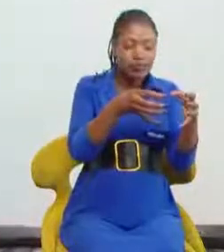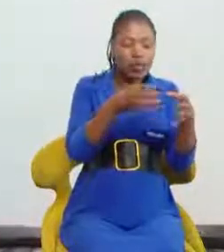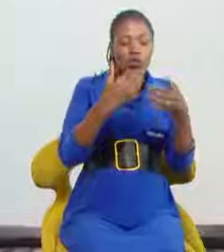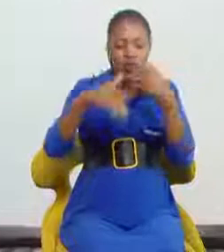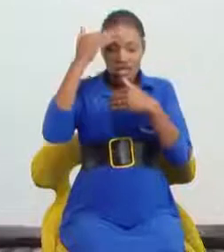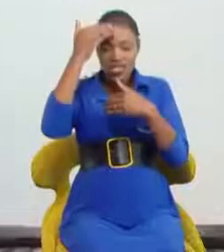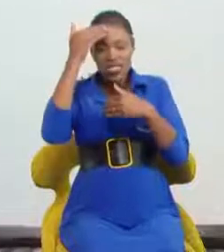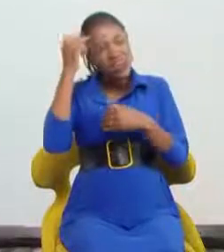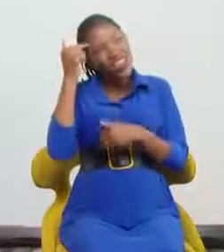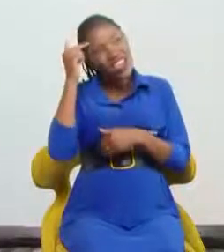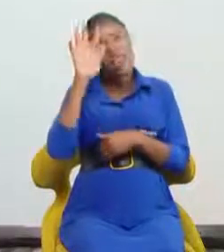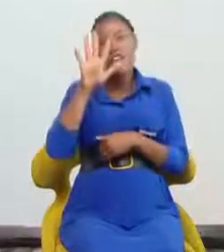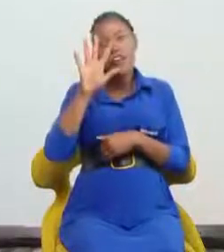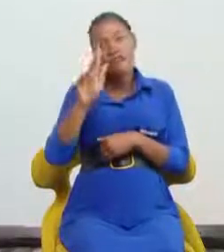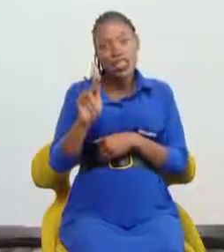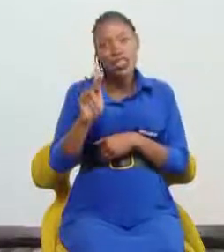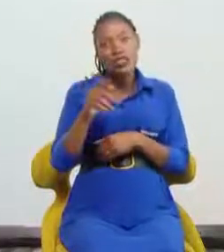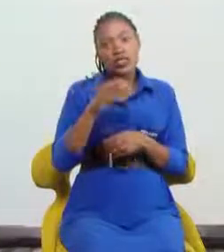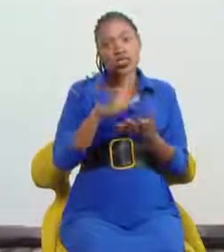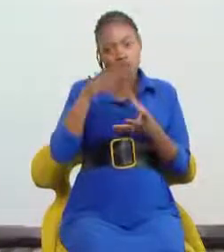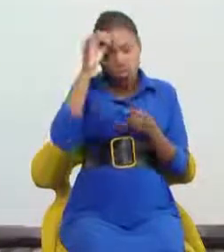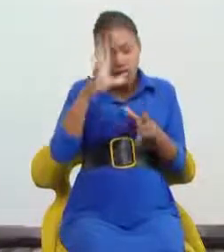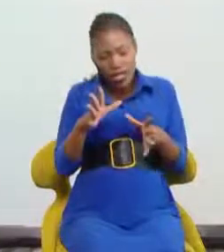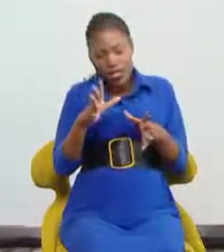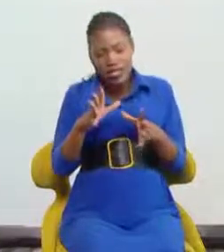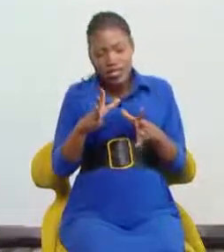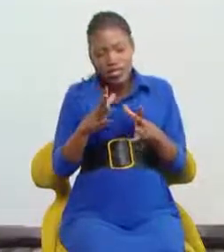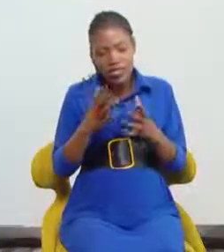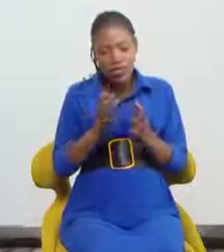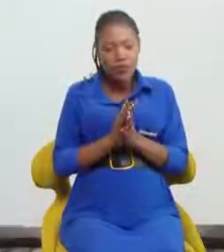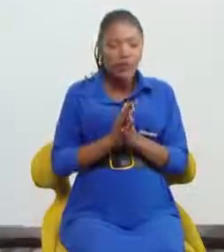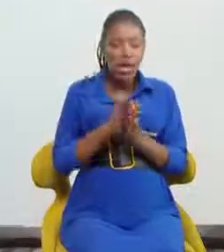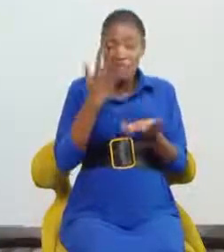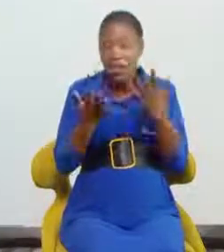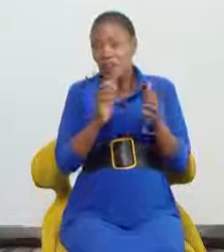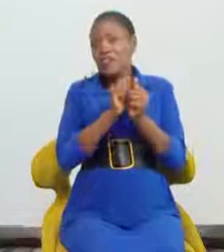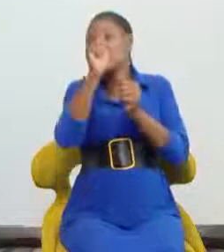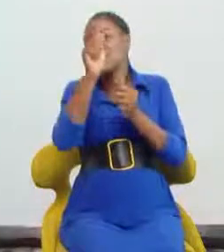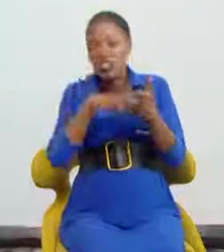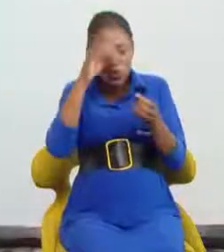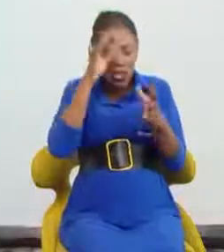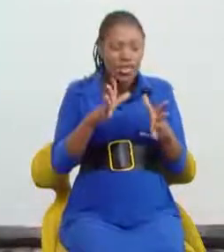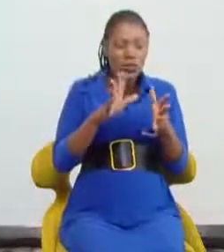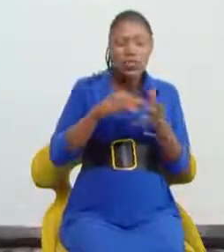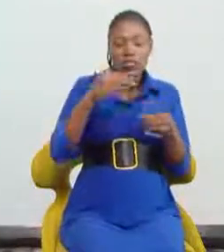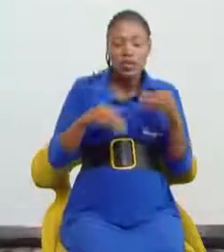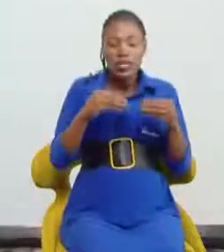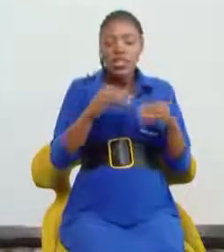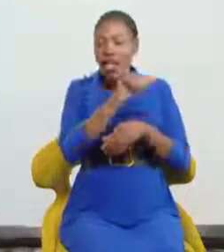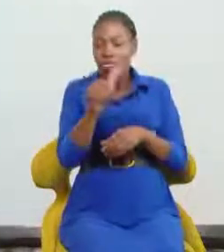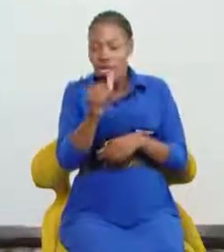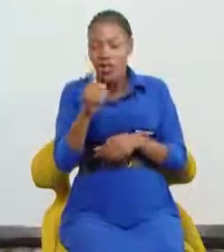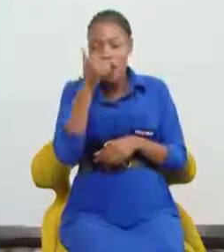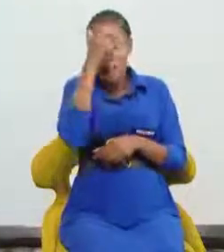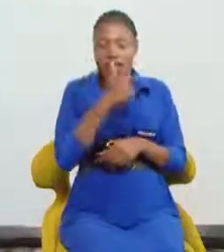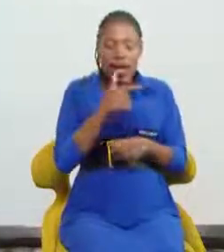with about 5,000 students, and we have about 15 students with disabilities. Some were blind and some were motor impaired, and